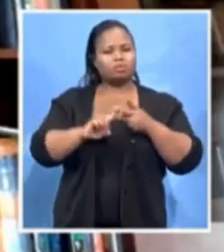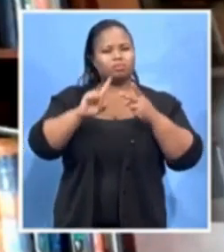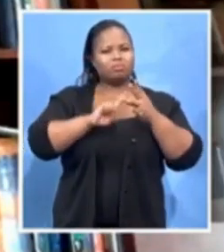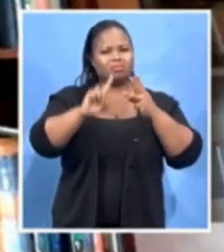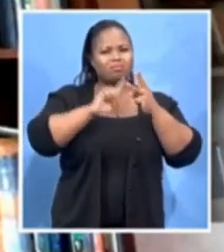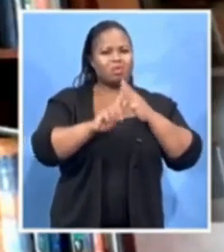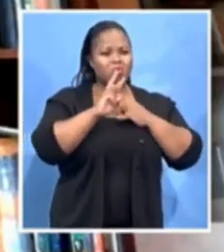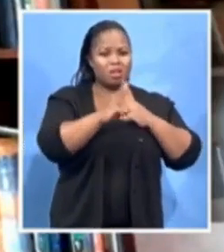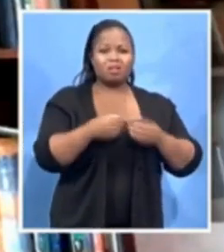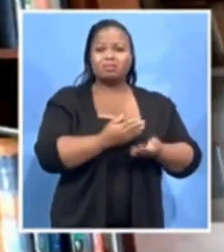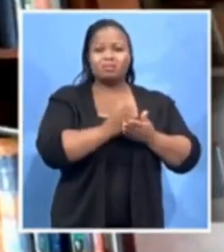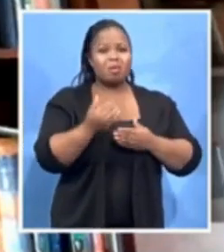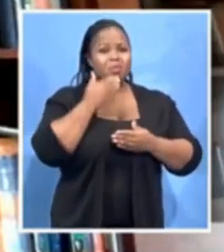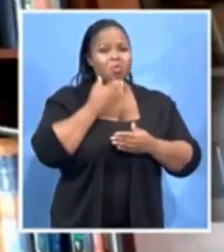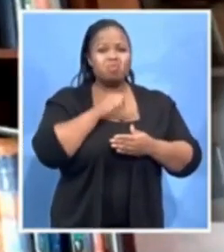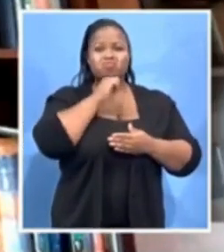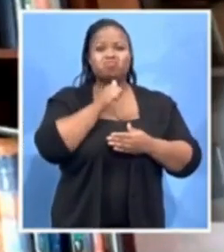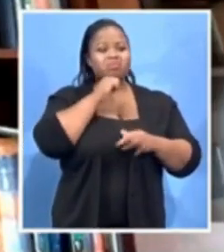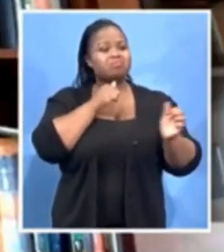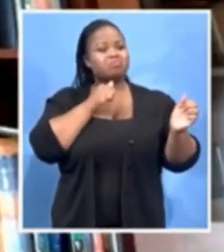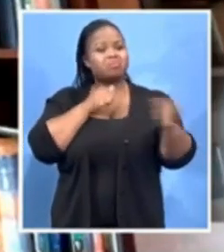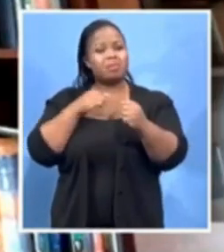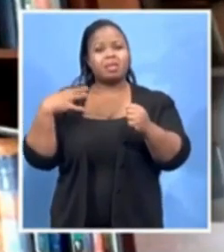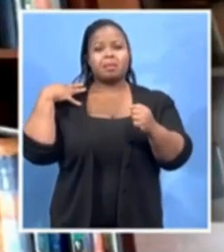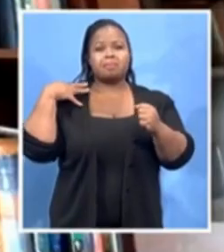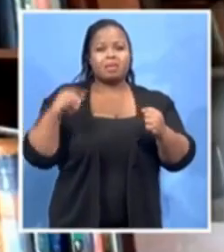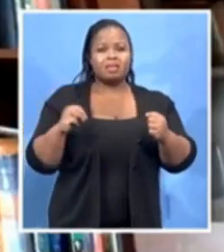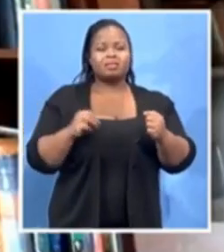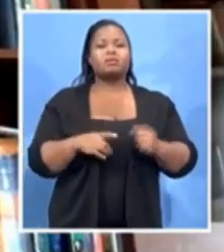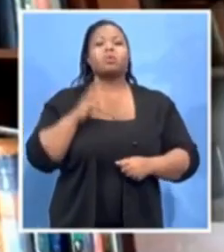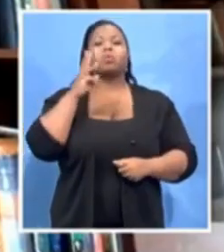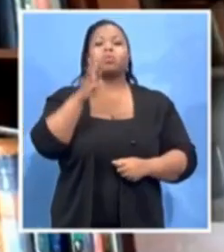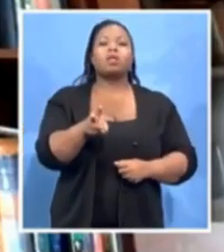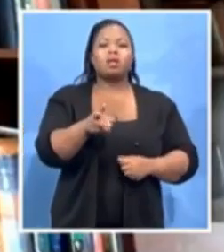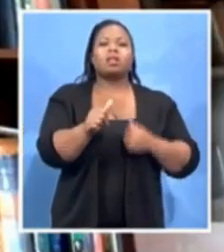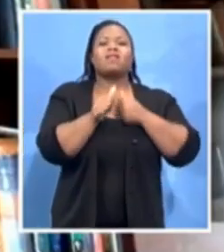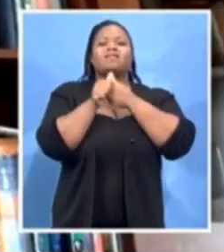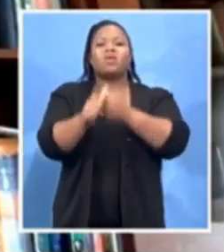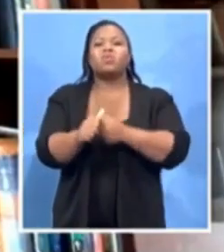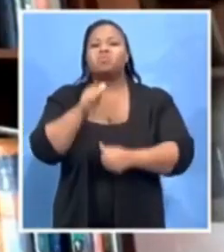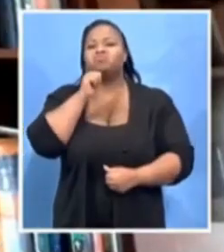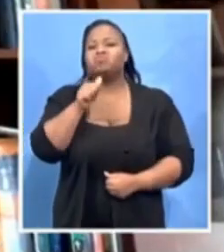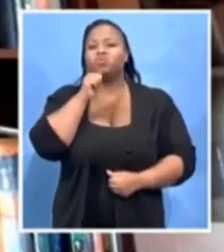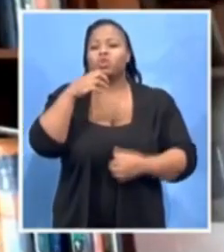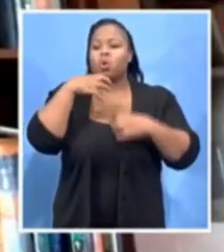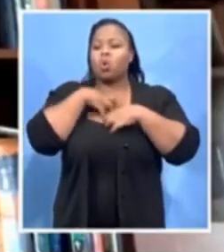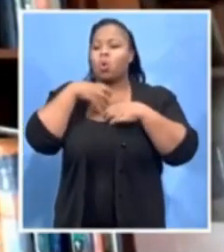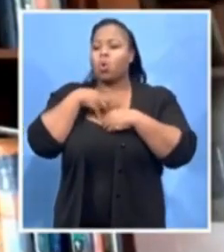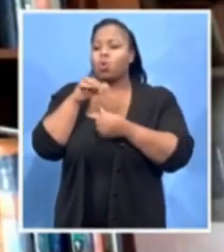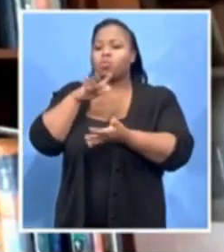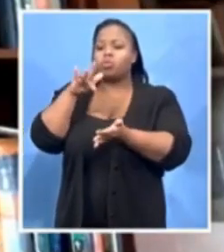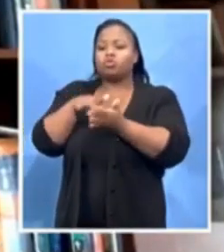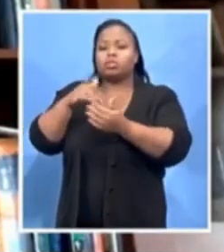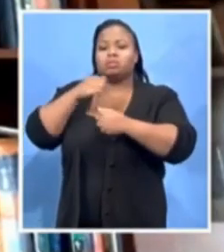as ministers are going to enjoy the perks that come with your office. Those of you who are here as heads of states